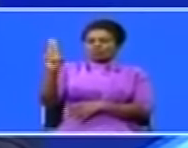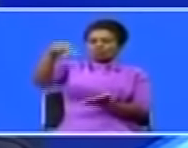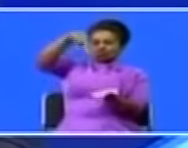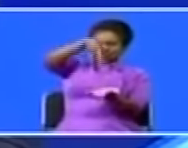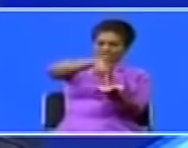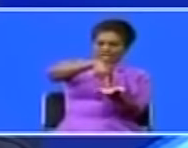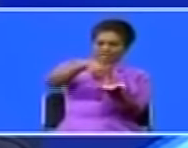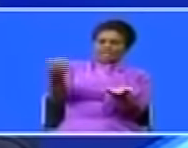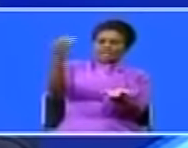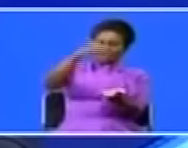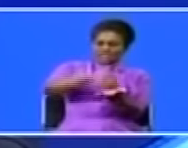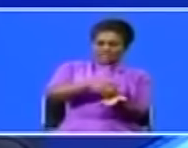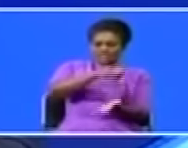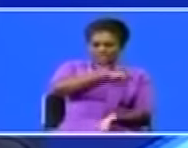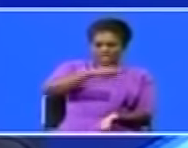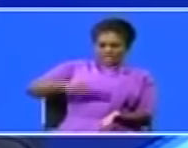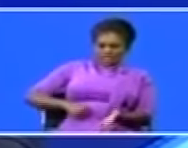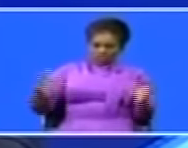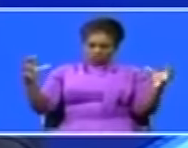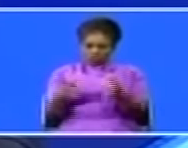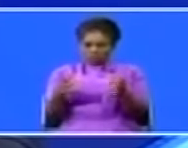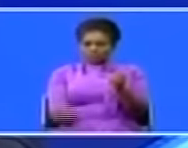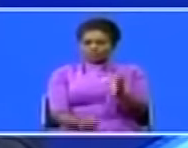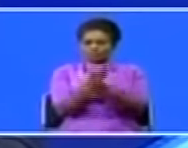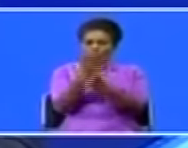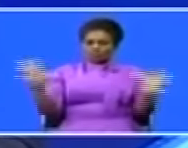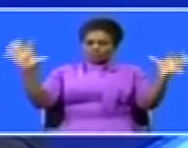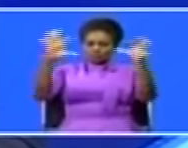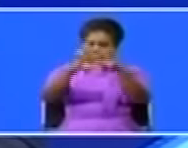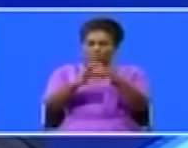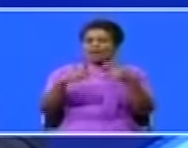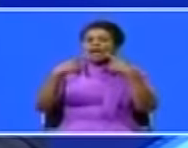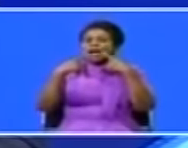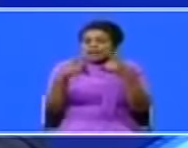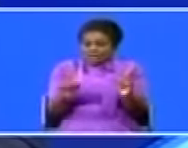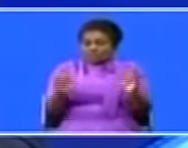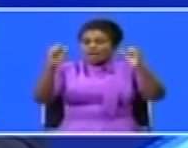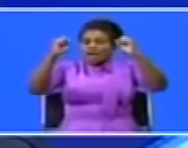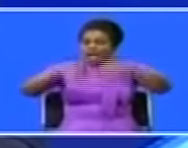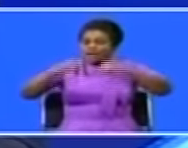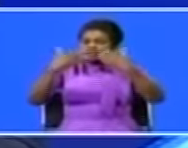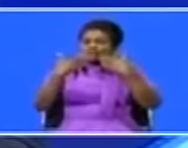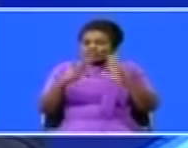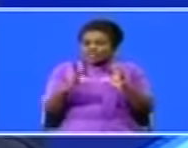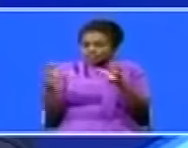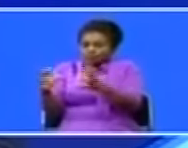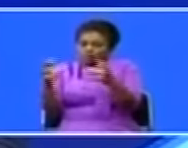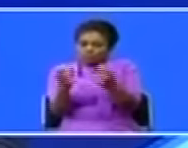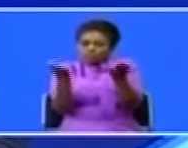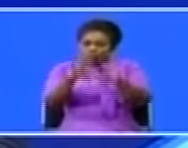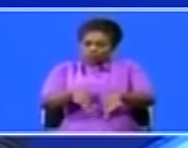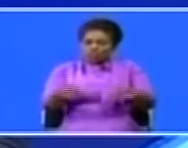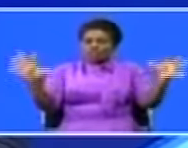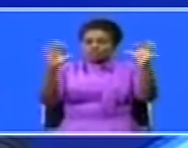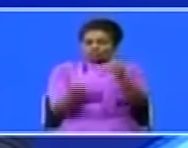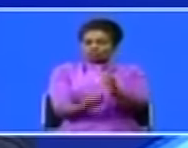next year. A steering committee formed by the coalition to merge the parties has announced that they had agreed to dissolve the outfits and join Jubilee